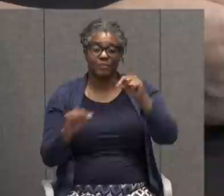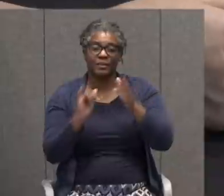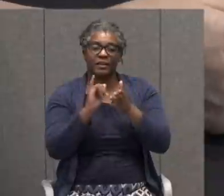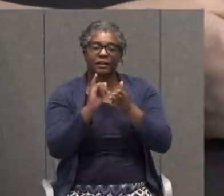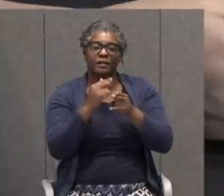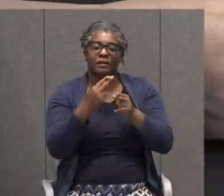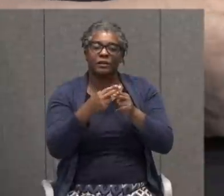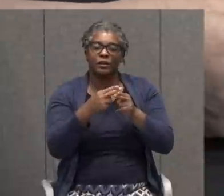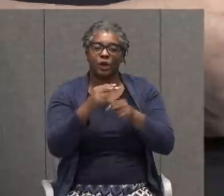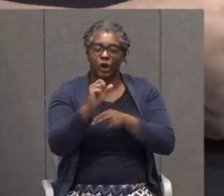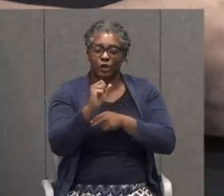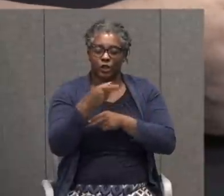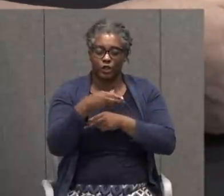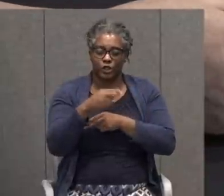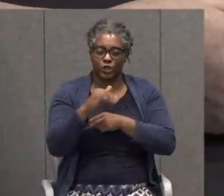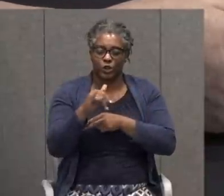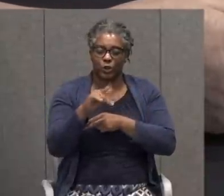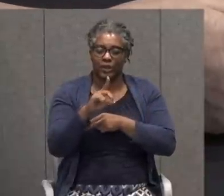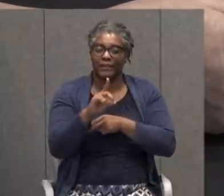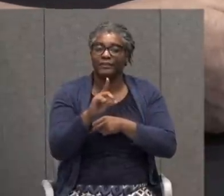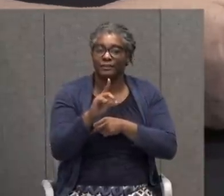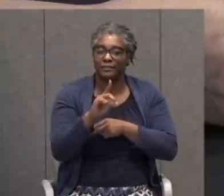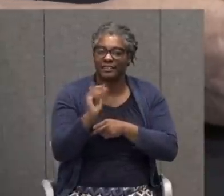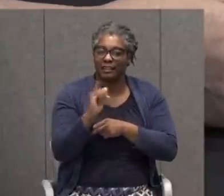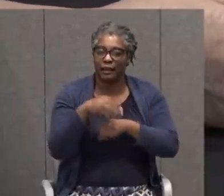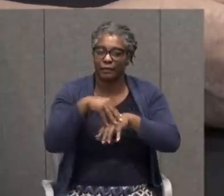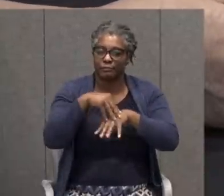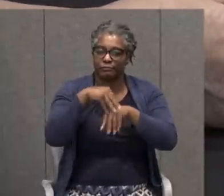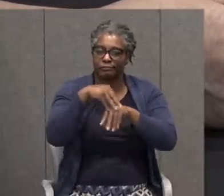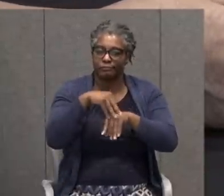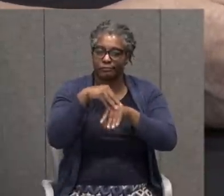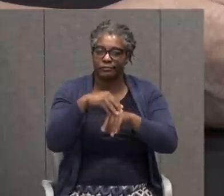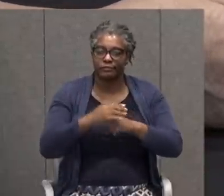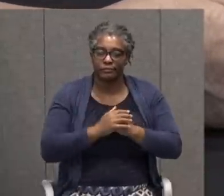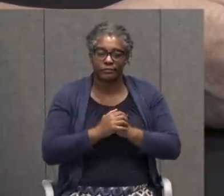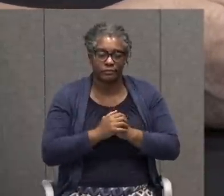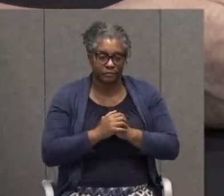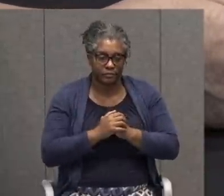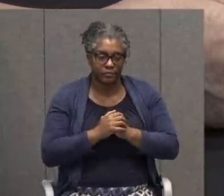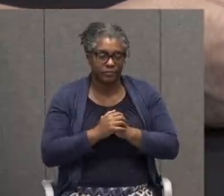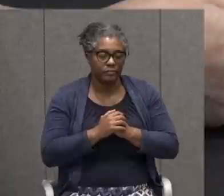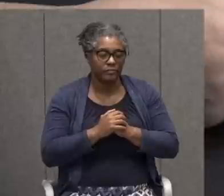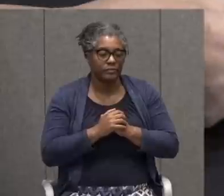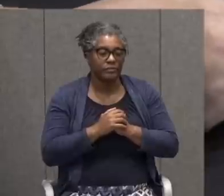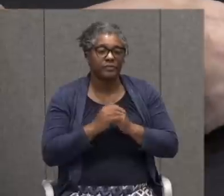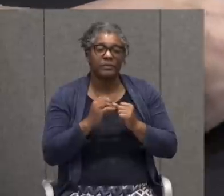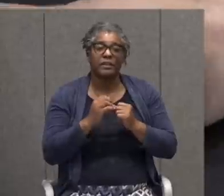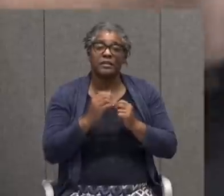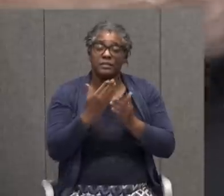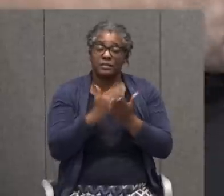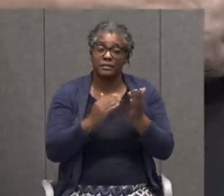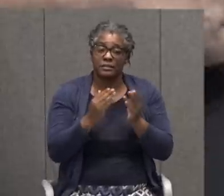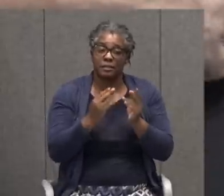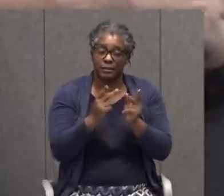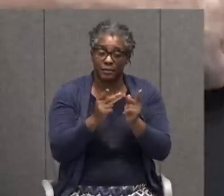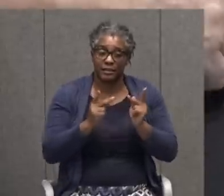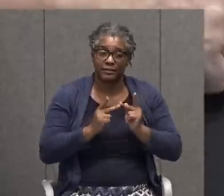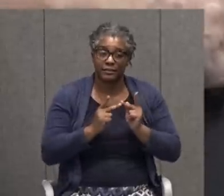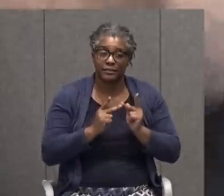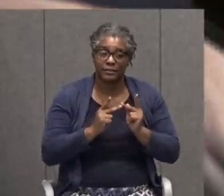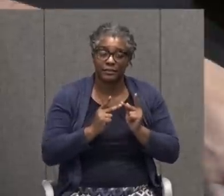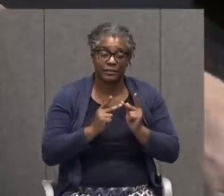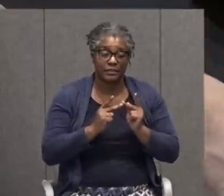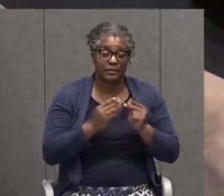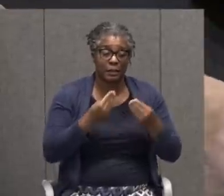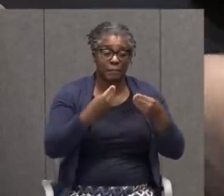And so there are companies that buy and sell fossils where you can add to a collection as well. And that's how I got this